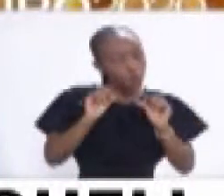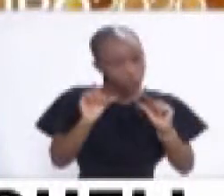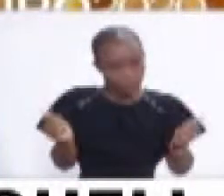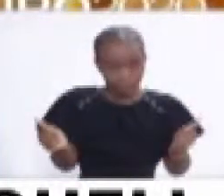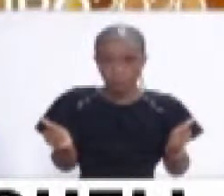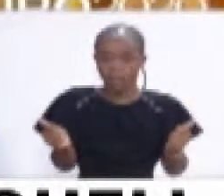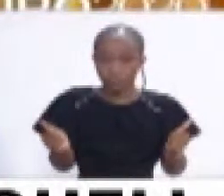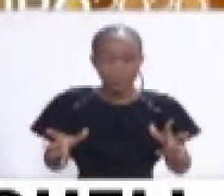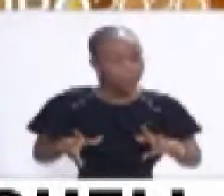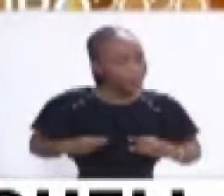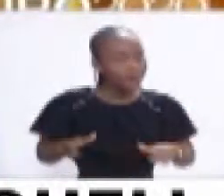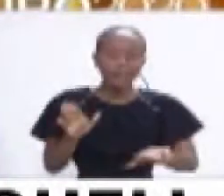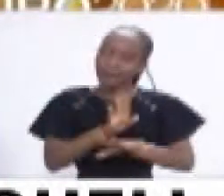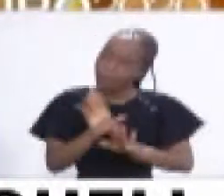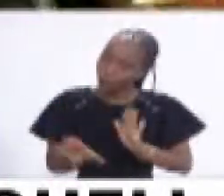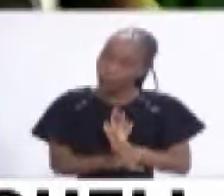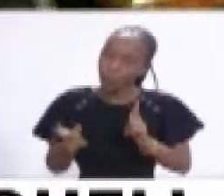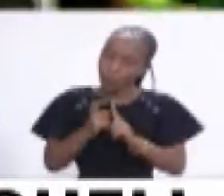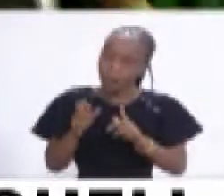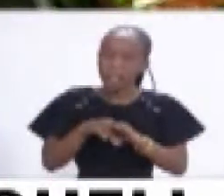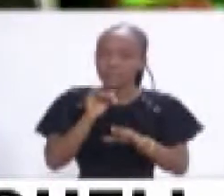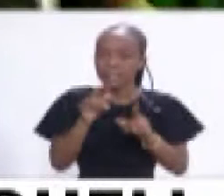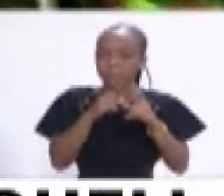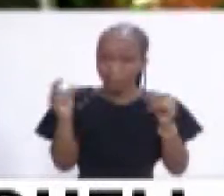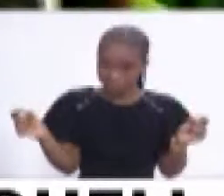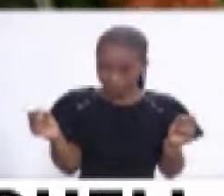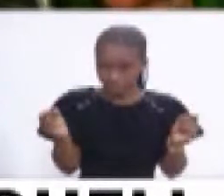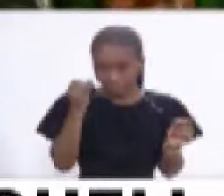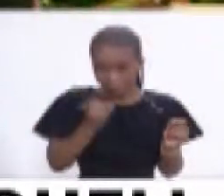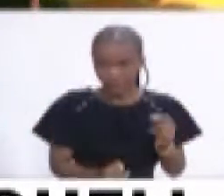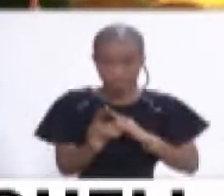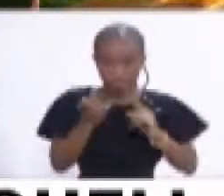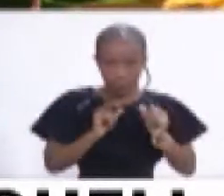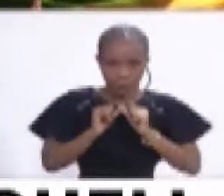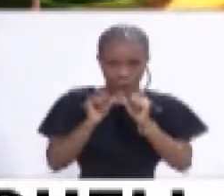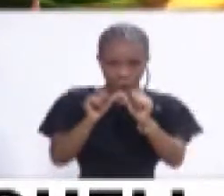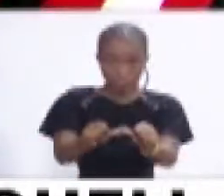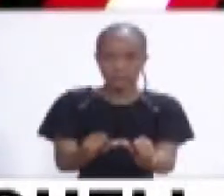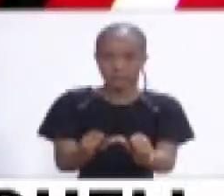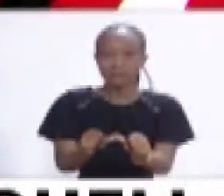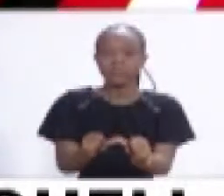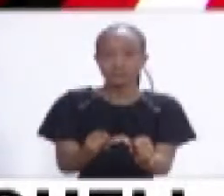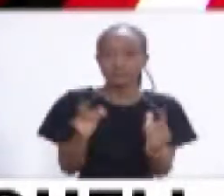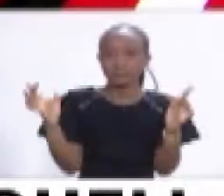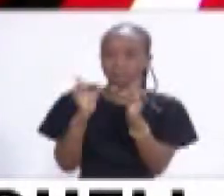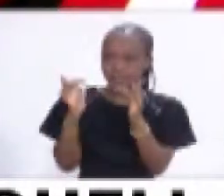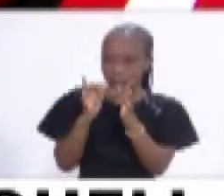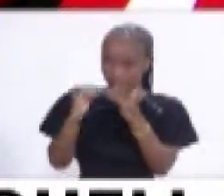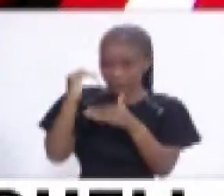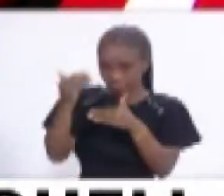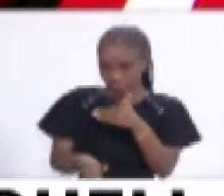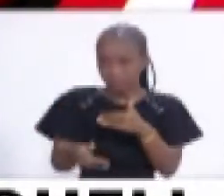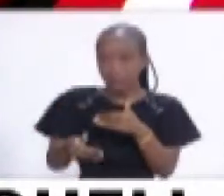I agree with every word in that statement. Maraga's opening up continues, causing an uproar online after he